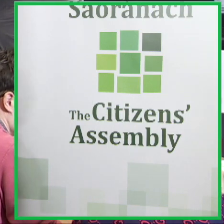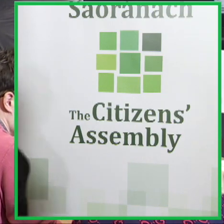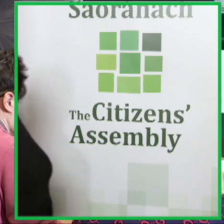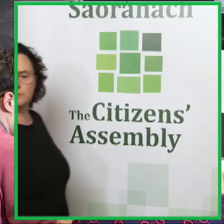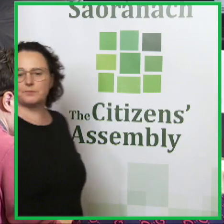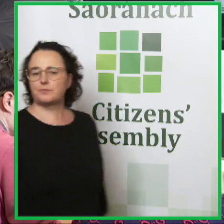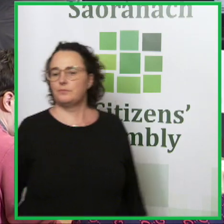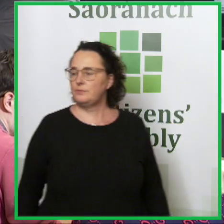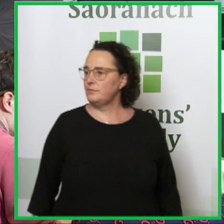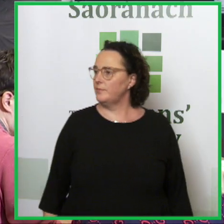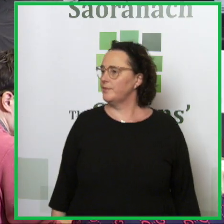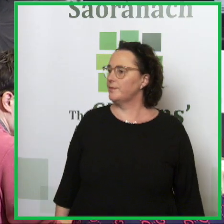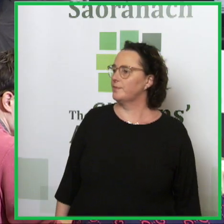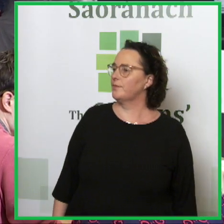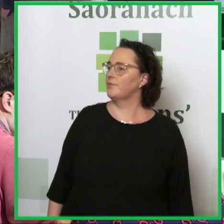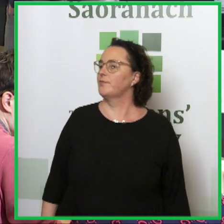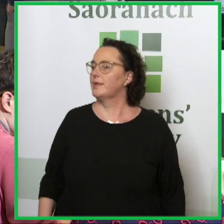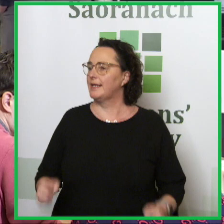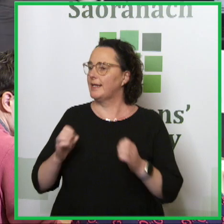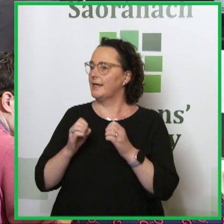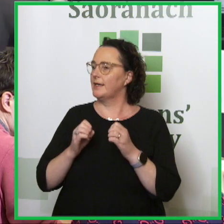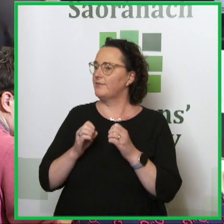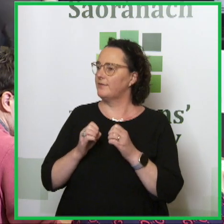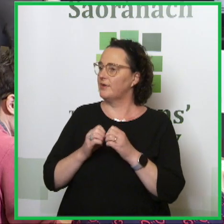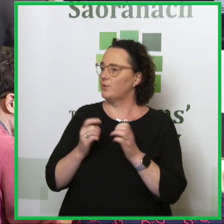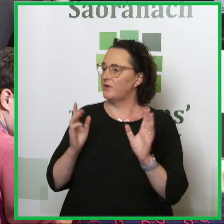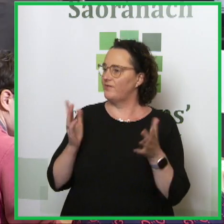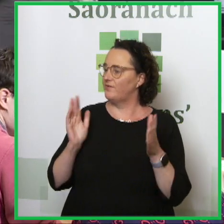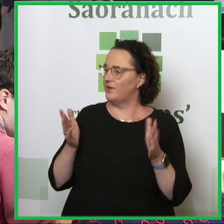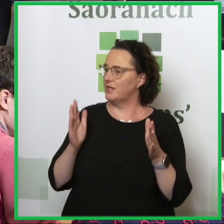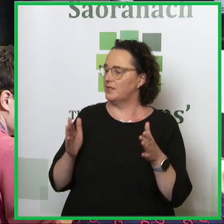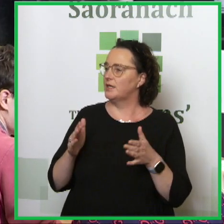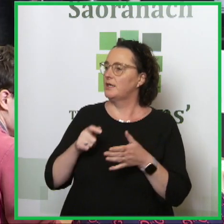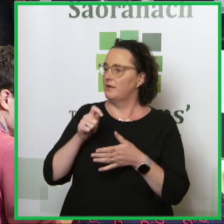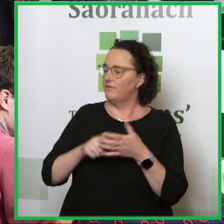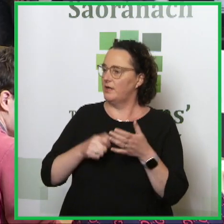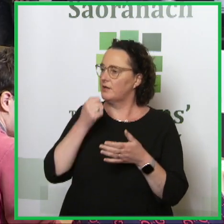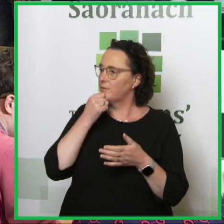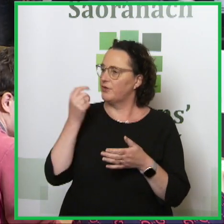wants or has a ballot and wants to express a ballot for ballot number 3 has done so?